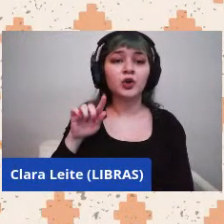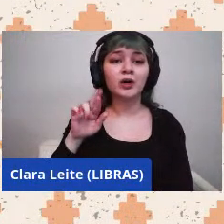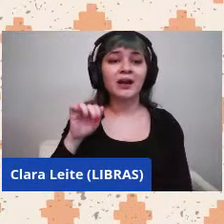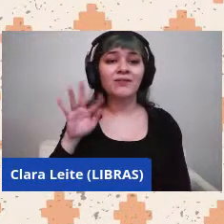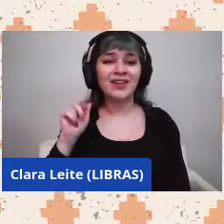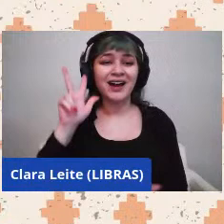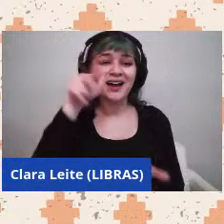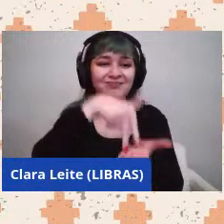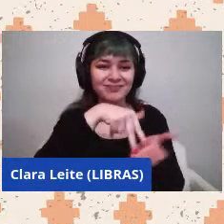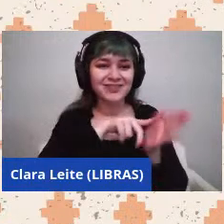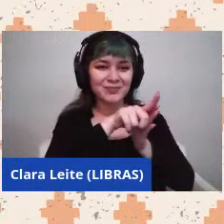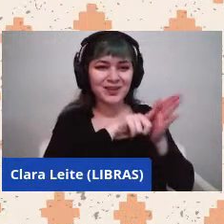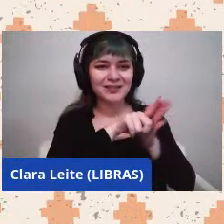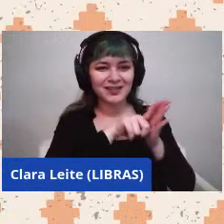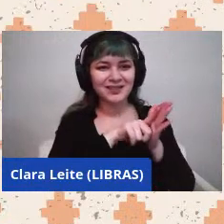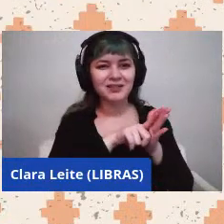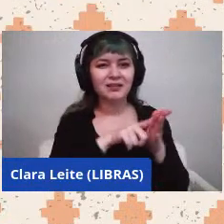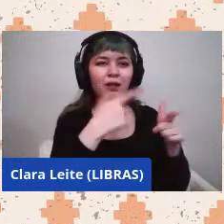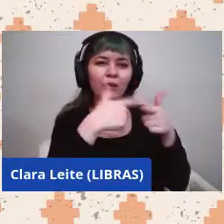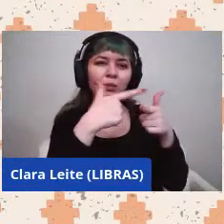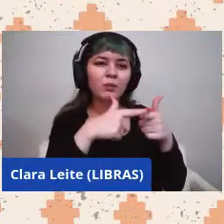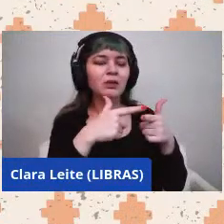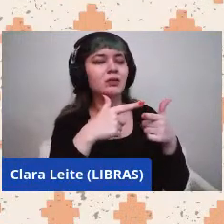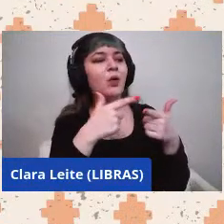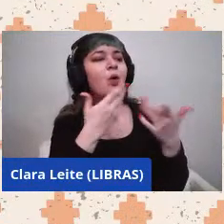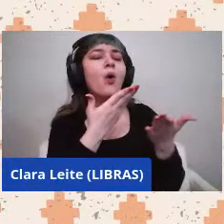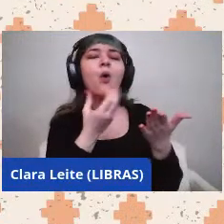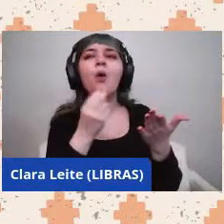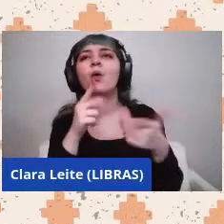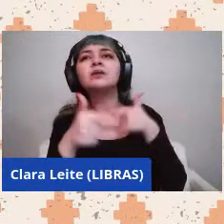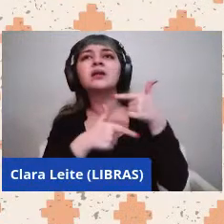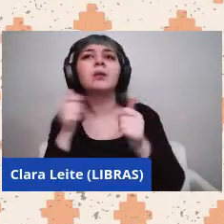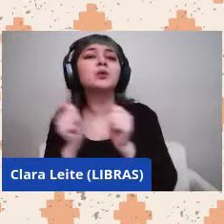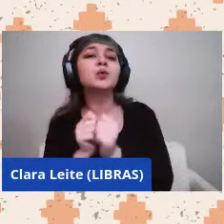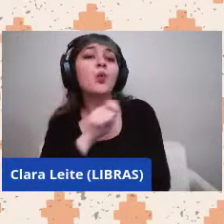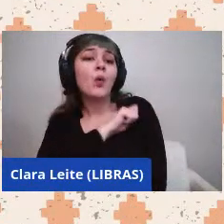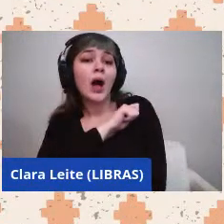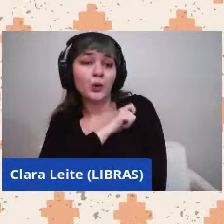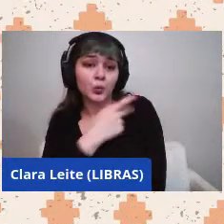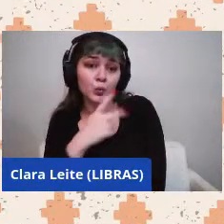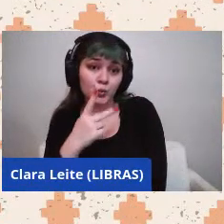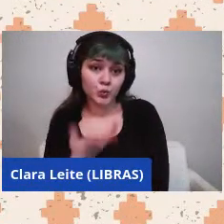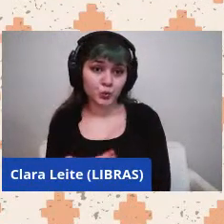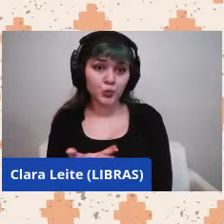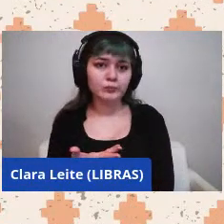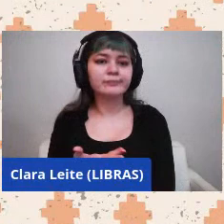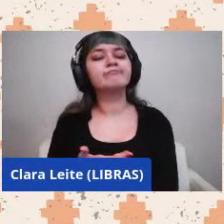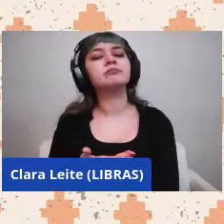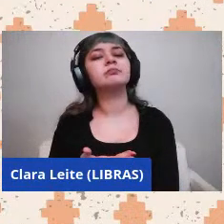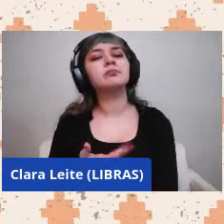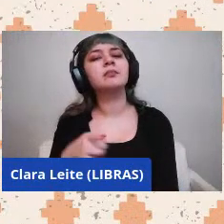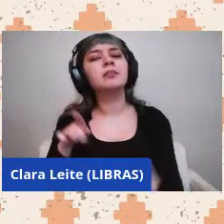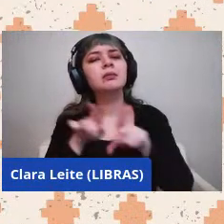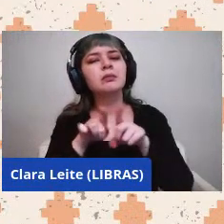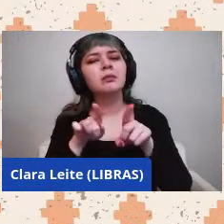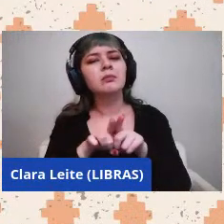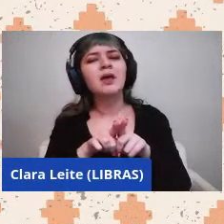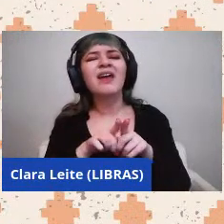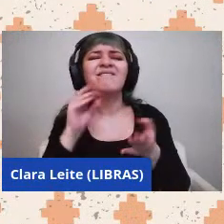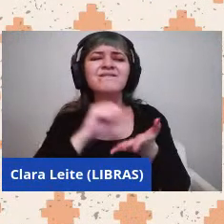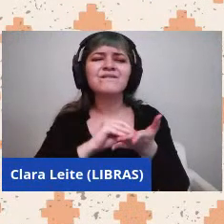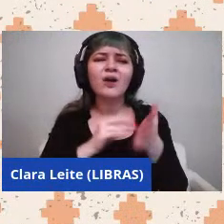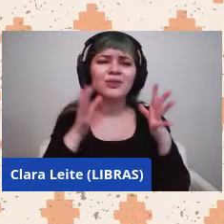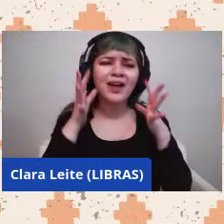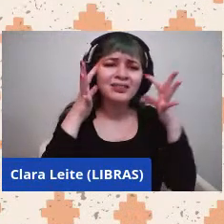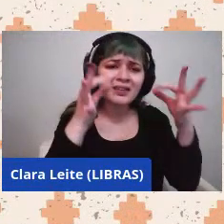action research too, where you're working with your own students. And I think also there's relatively little attention given